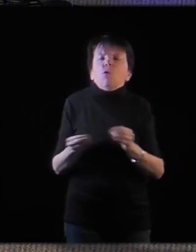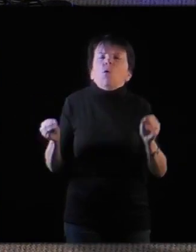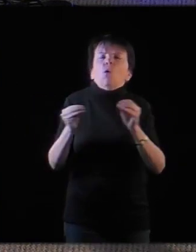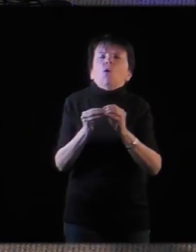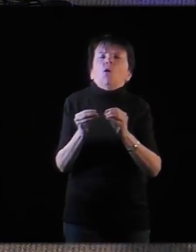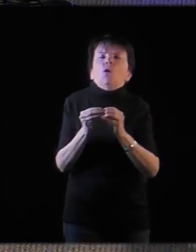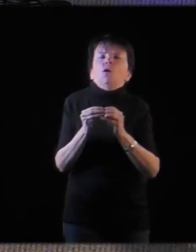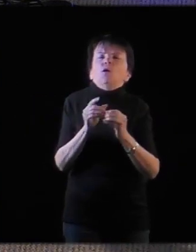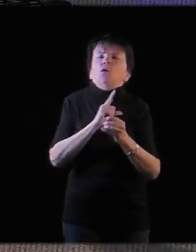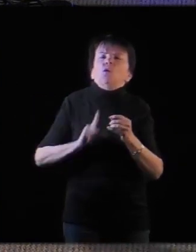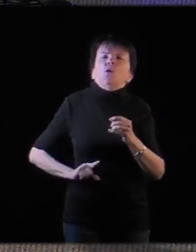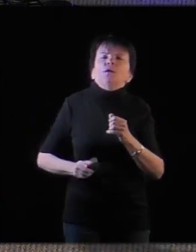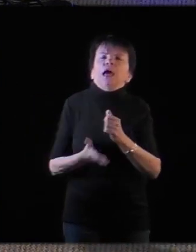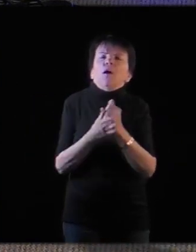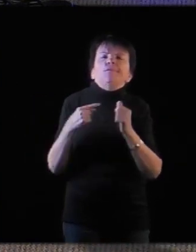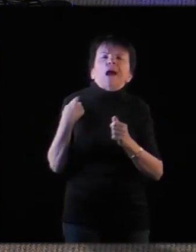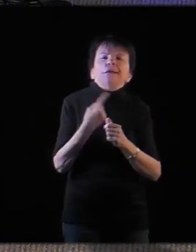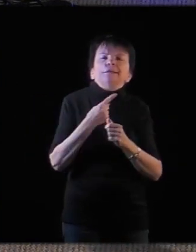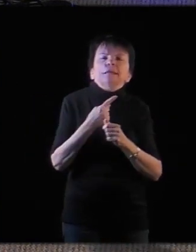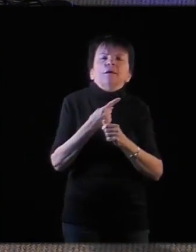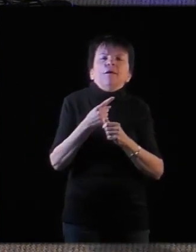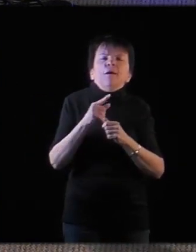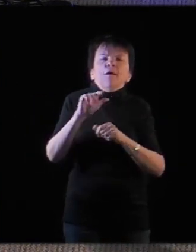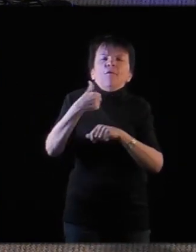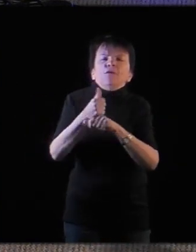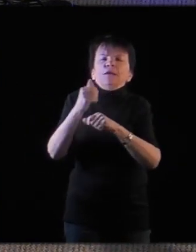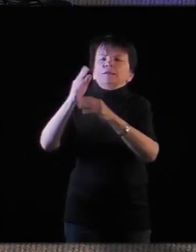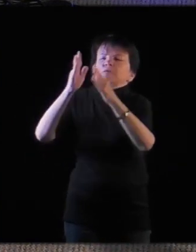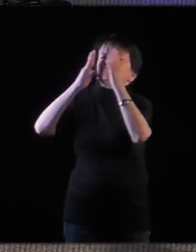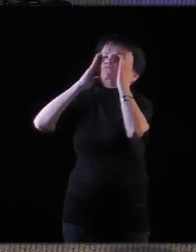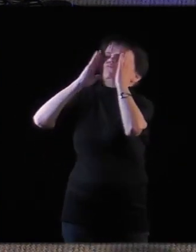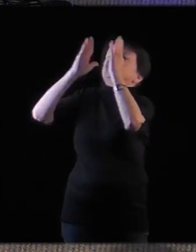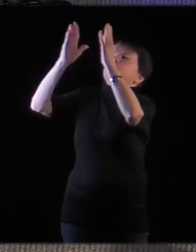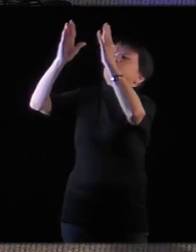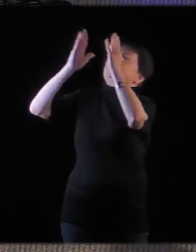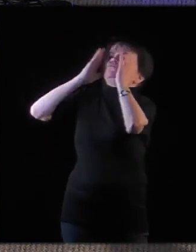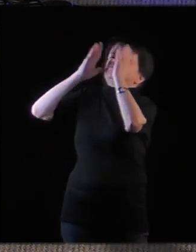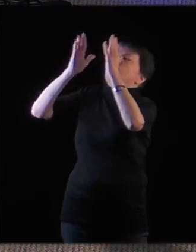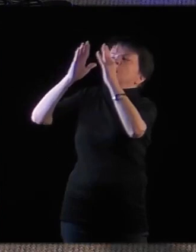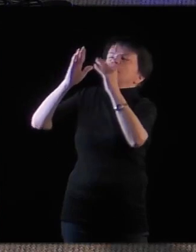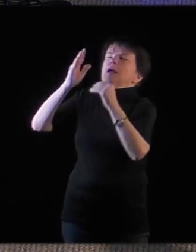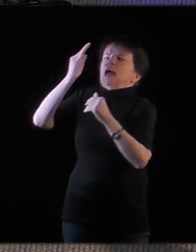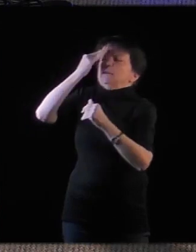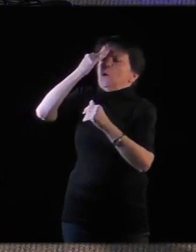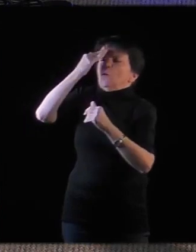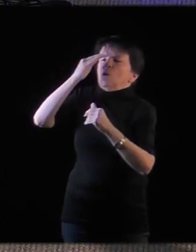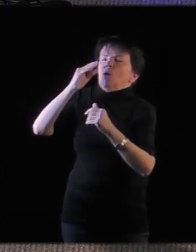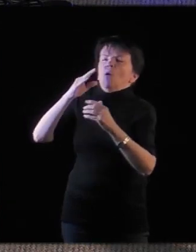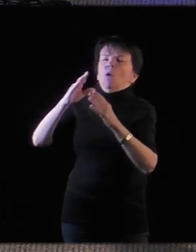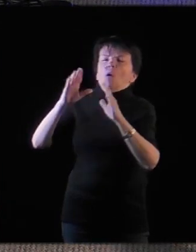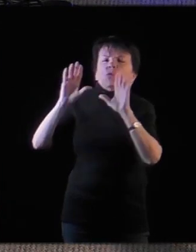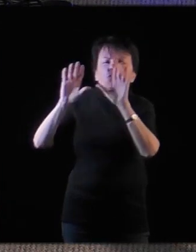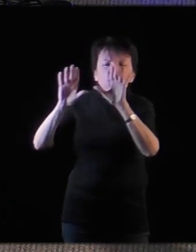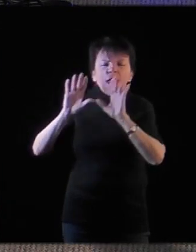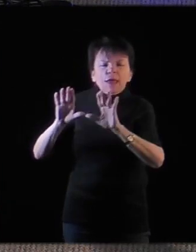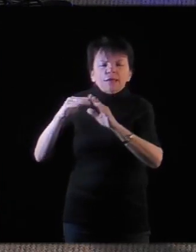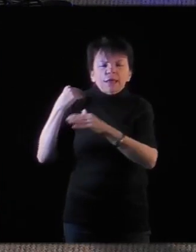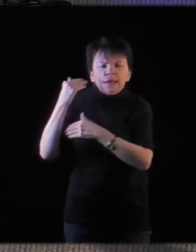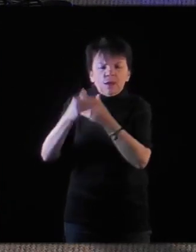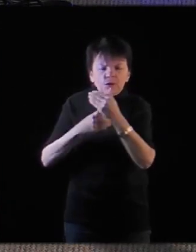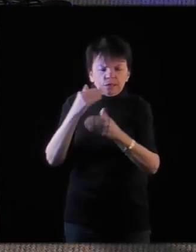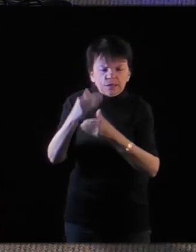fixed upon you in such a way that we would know that there is great inheritance that is in front of us. There's great